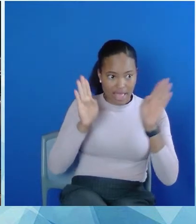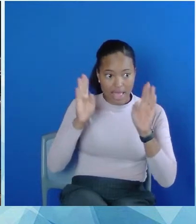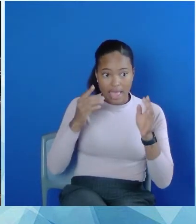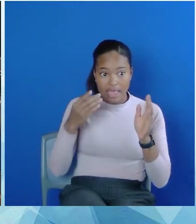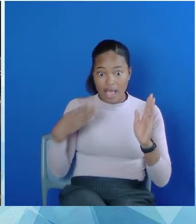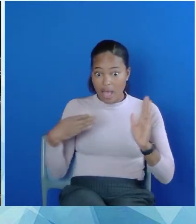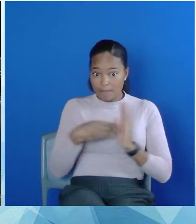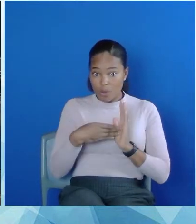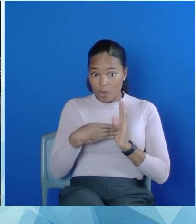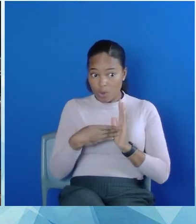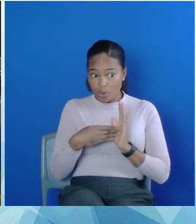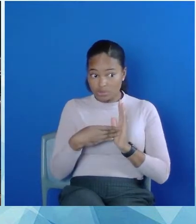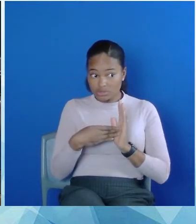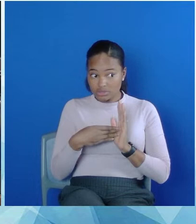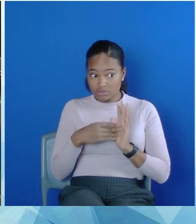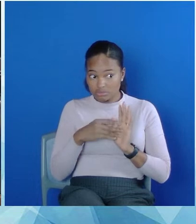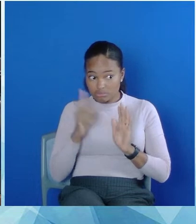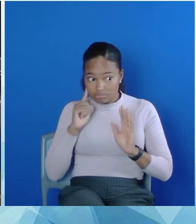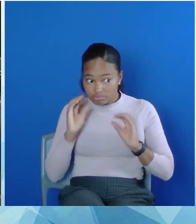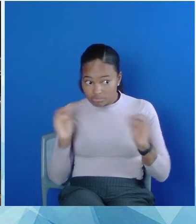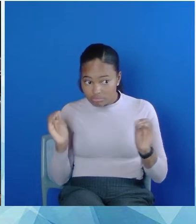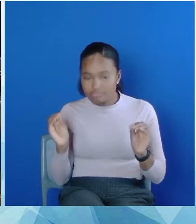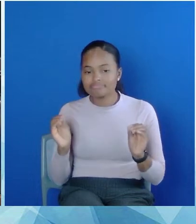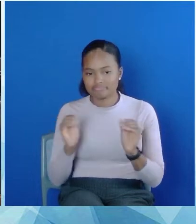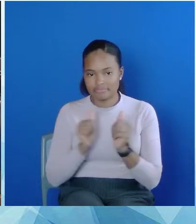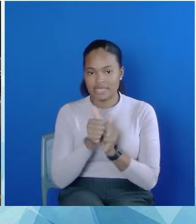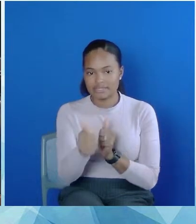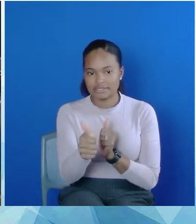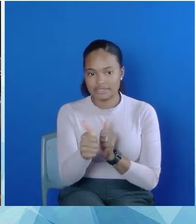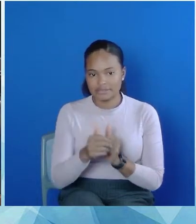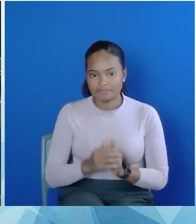Opposed? Hearing none, motion carries.